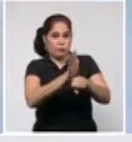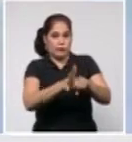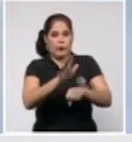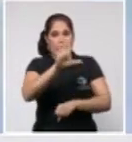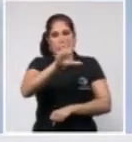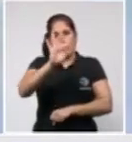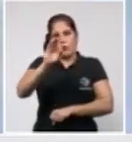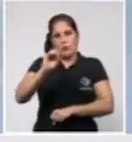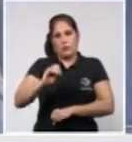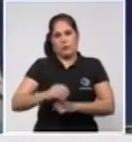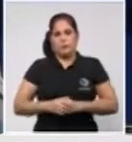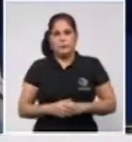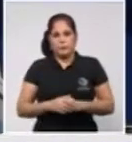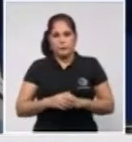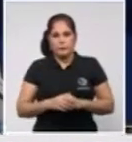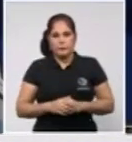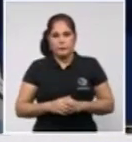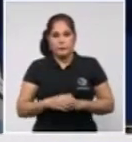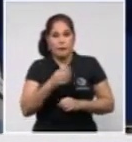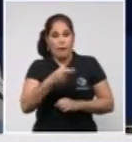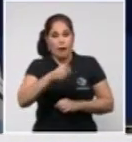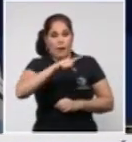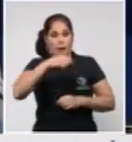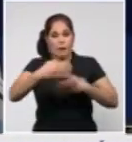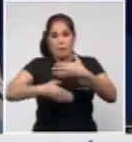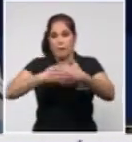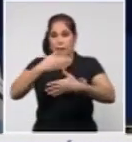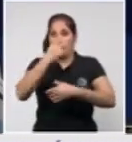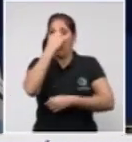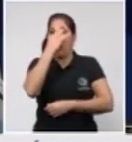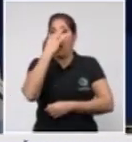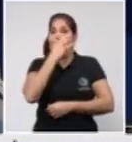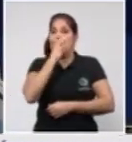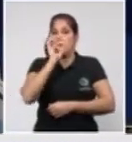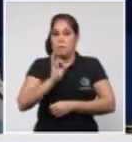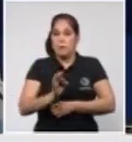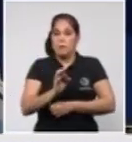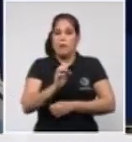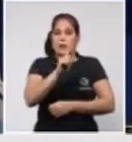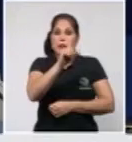Yesterday, we processed over 7,000 samples,